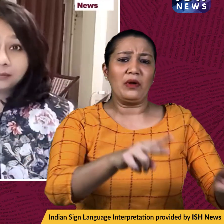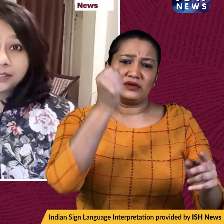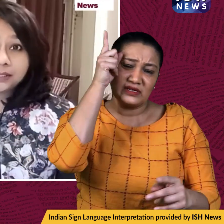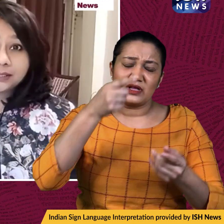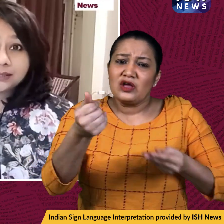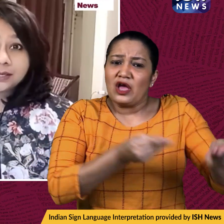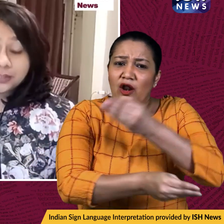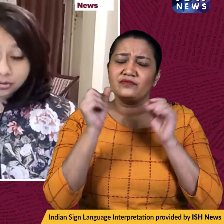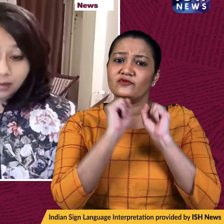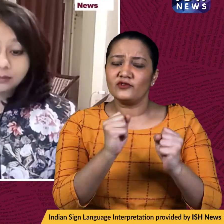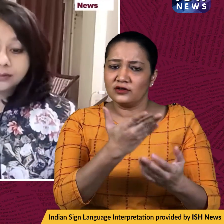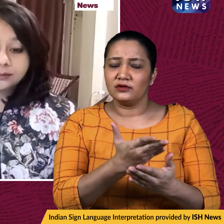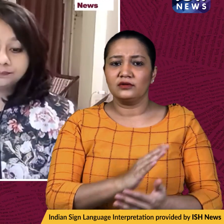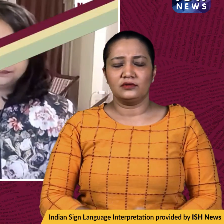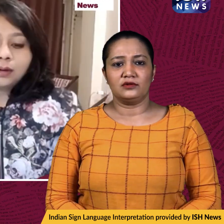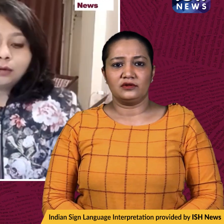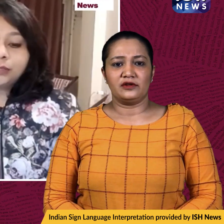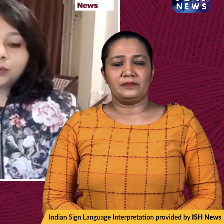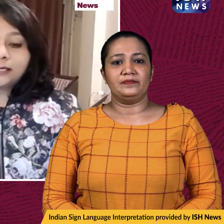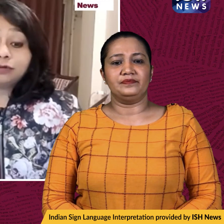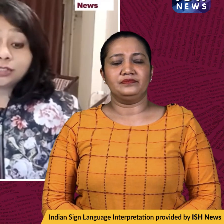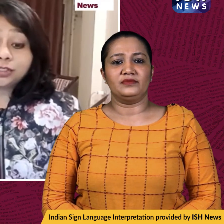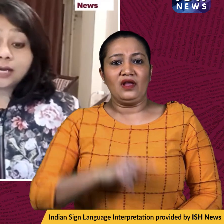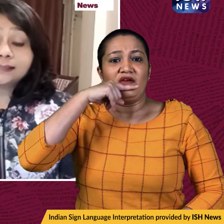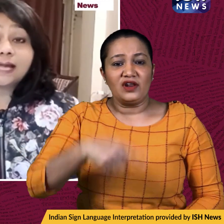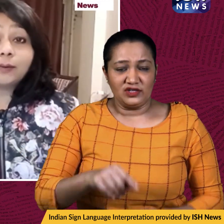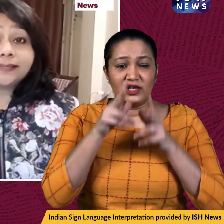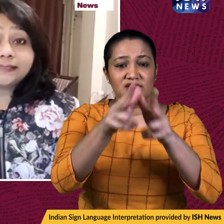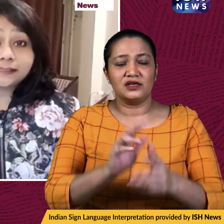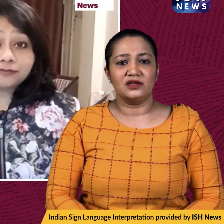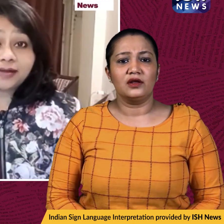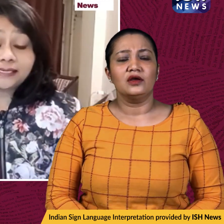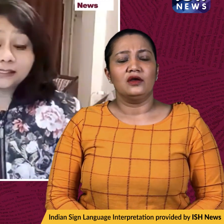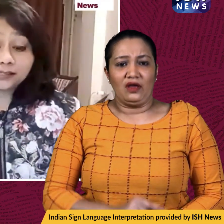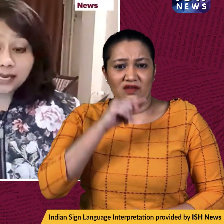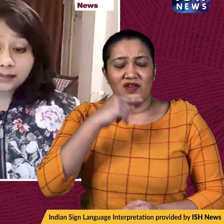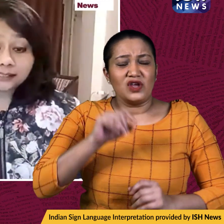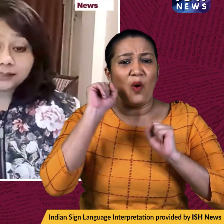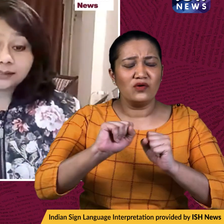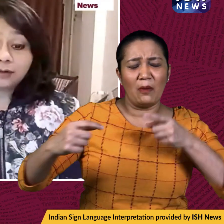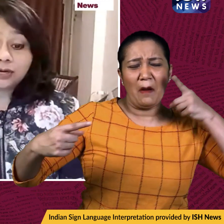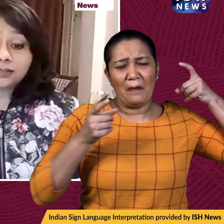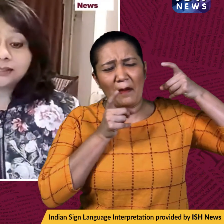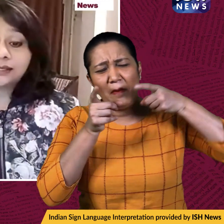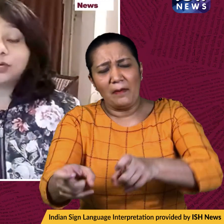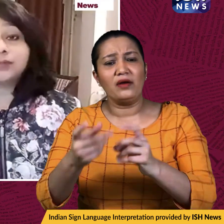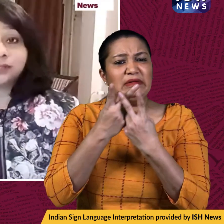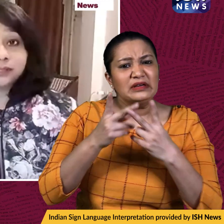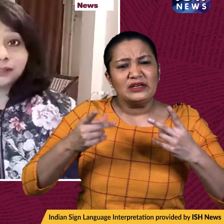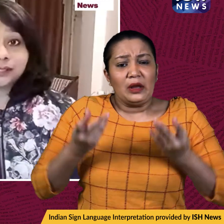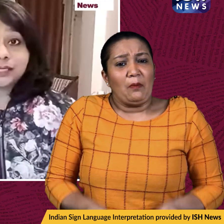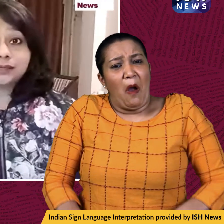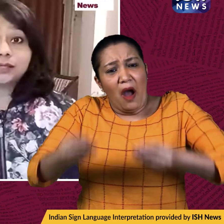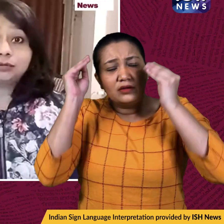their economy is strangled. Meanwhile, Russia has now intensified its attacks and is now targeting several